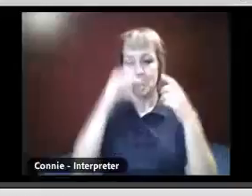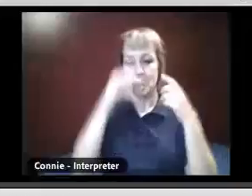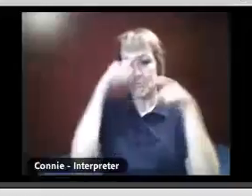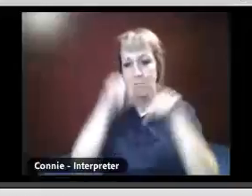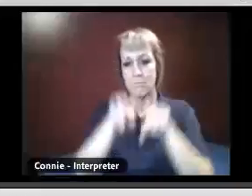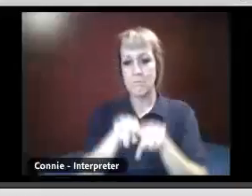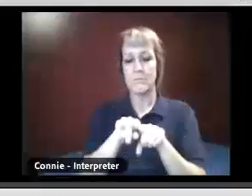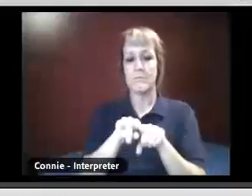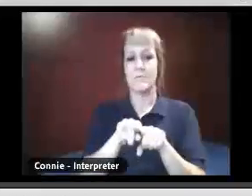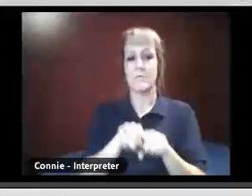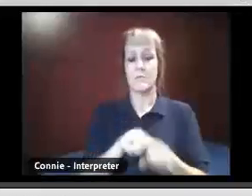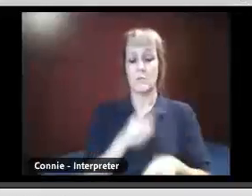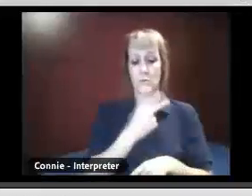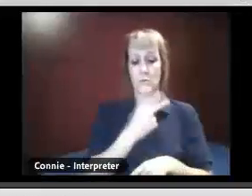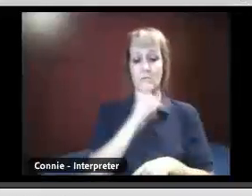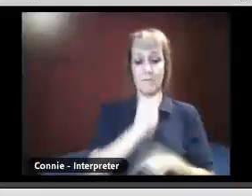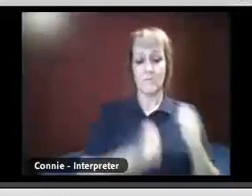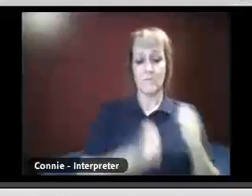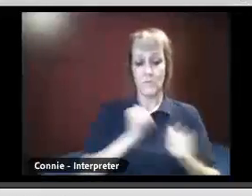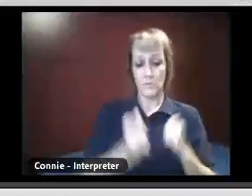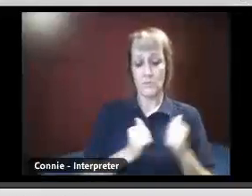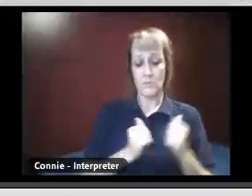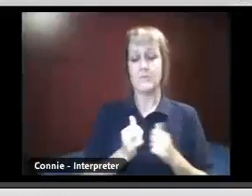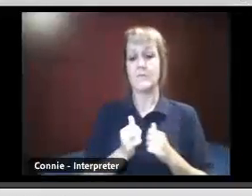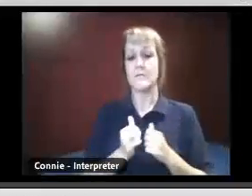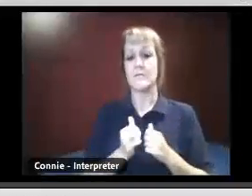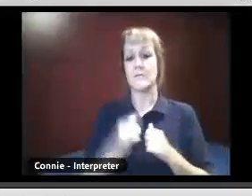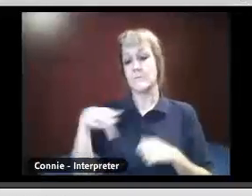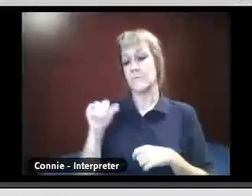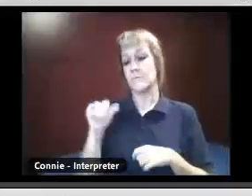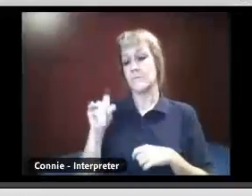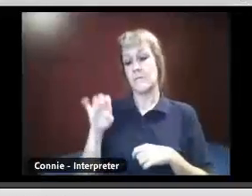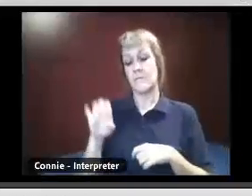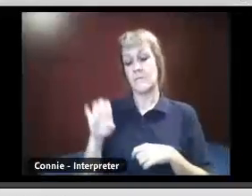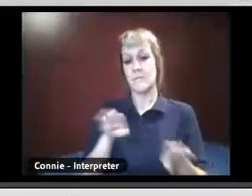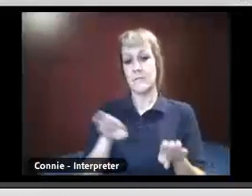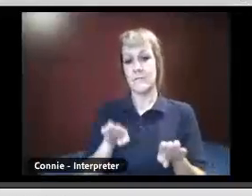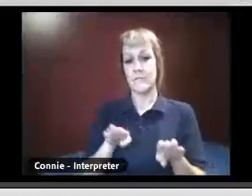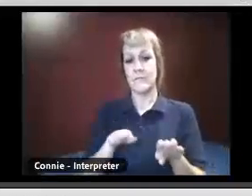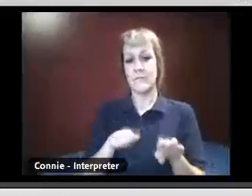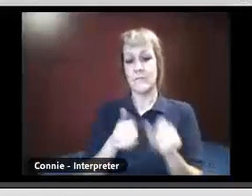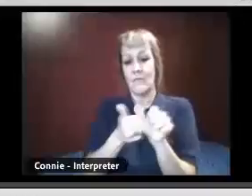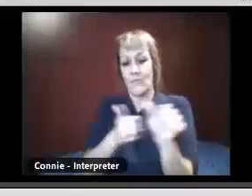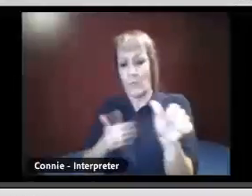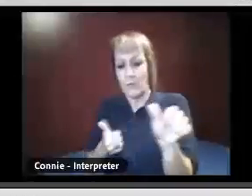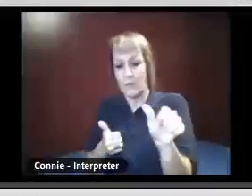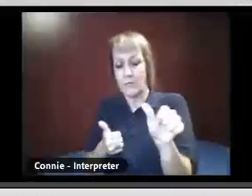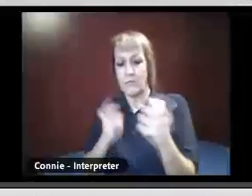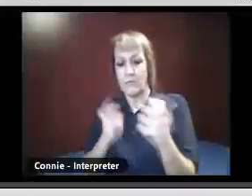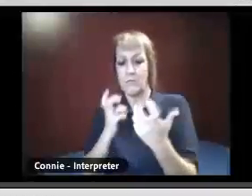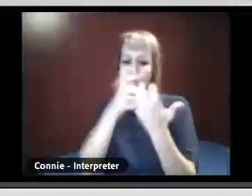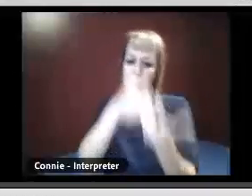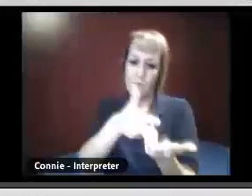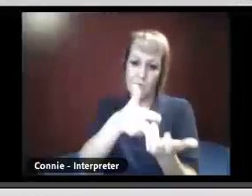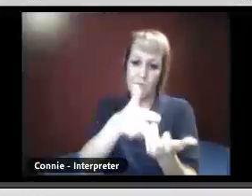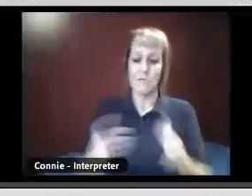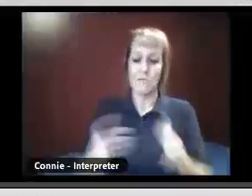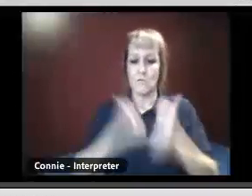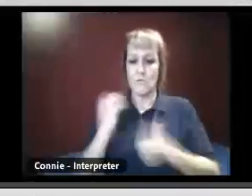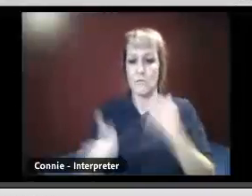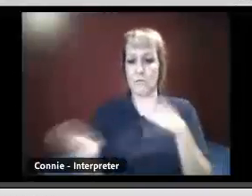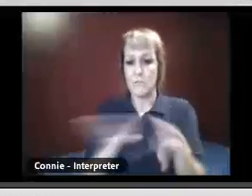two non-assertives, and passive behaviors with avoiding and accommodating, very aggressive behavior, or forcing,